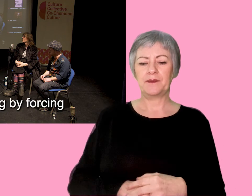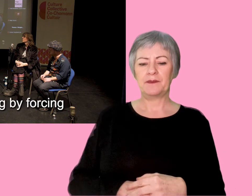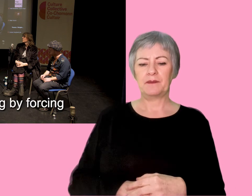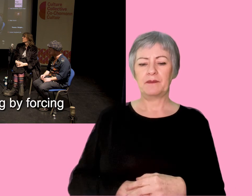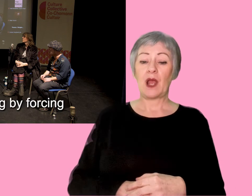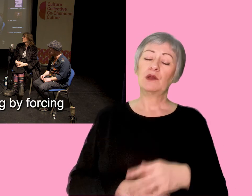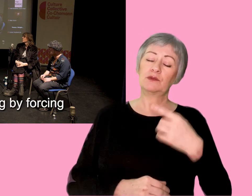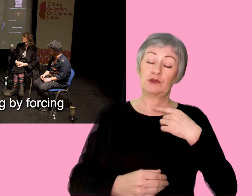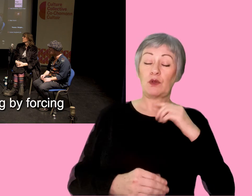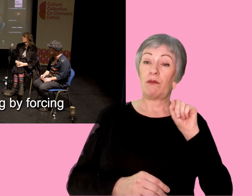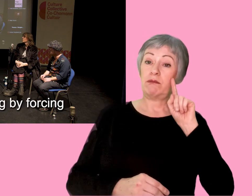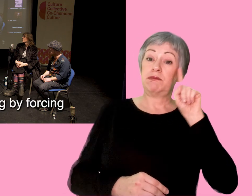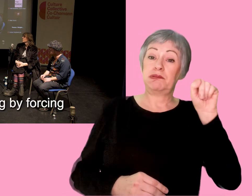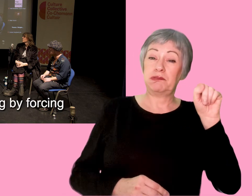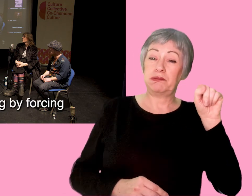So I'm guessing